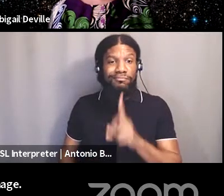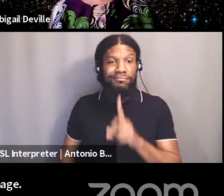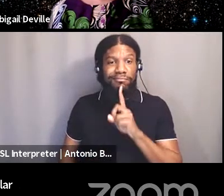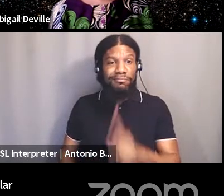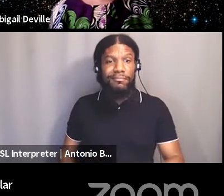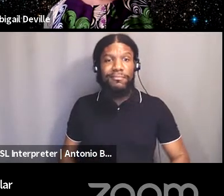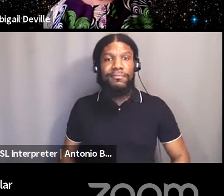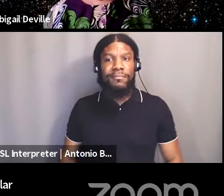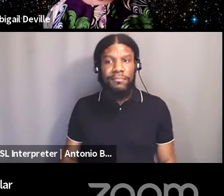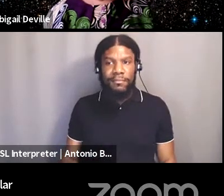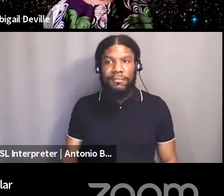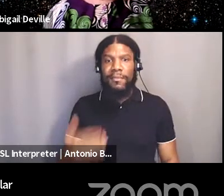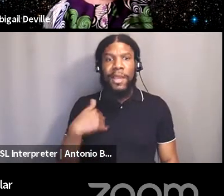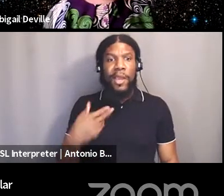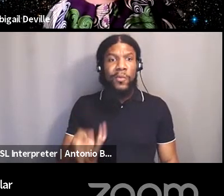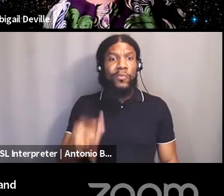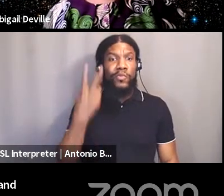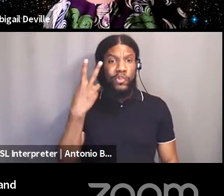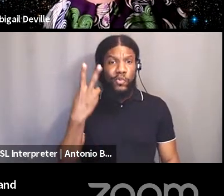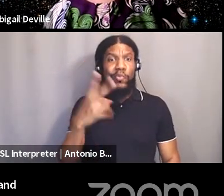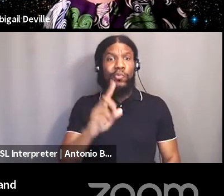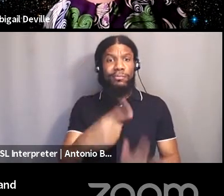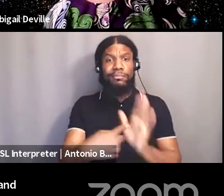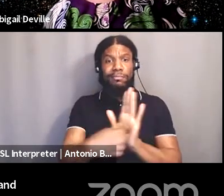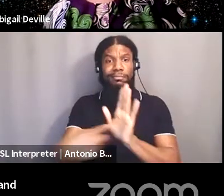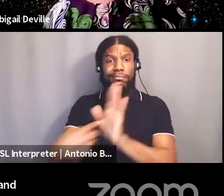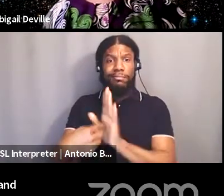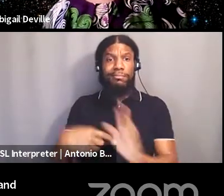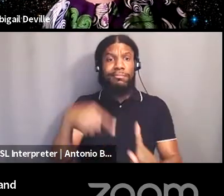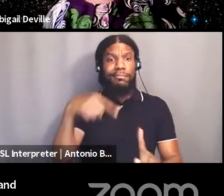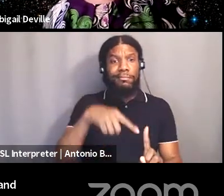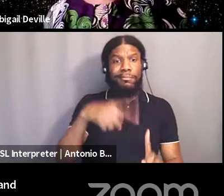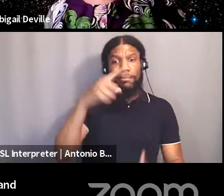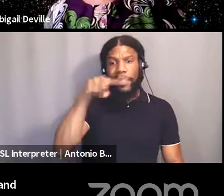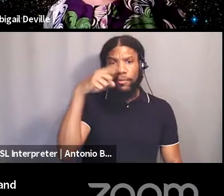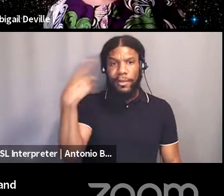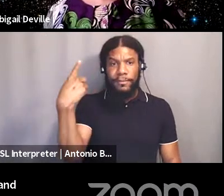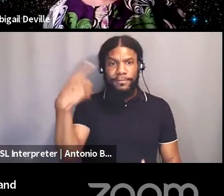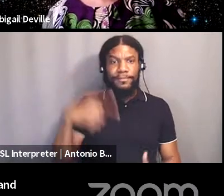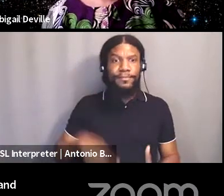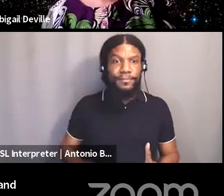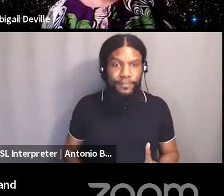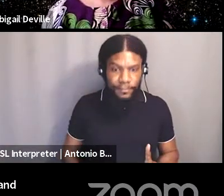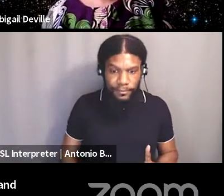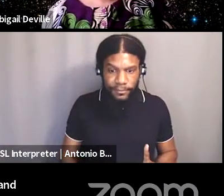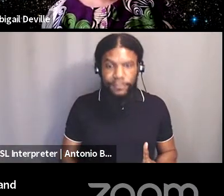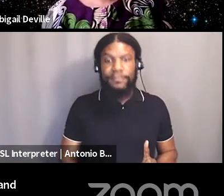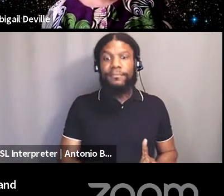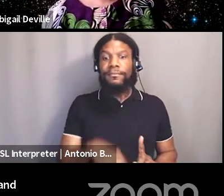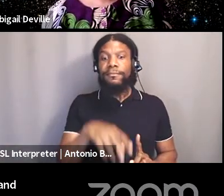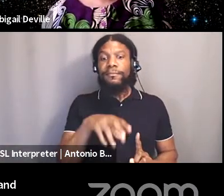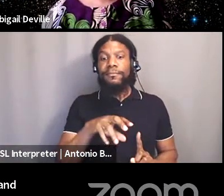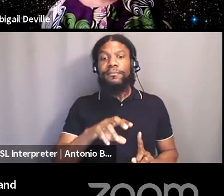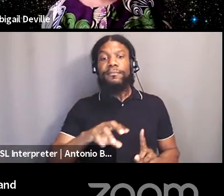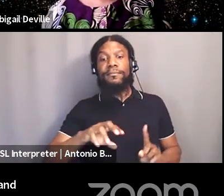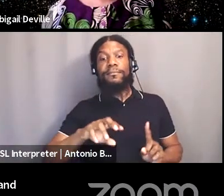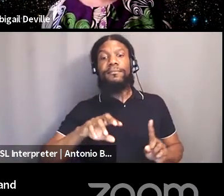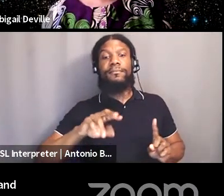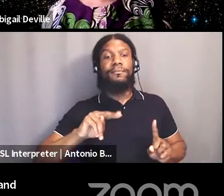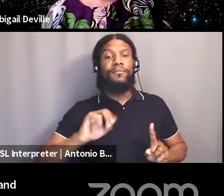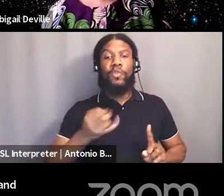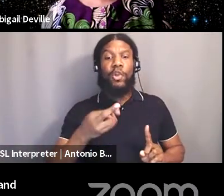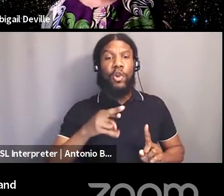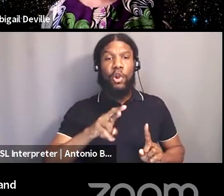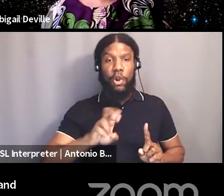So I've got two works in the exhibition. One is Black Poirot, which is a big